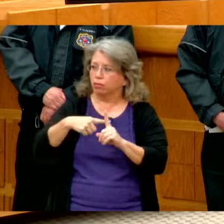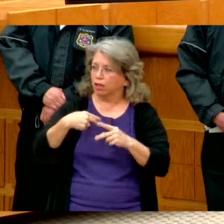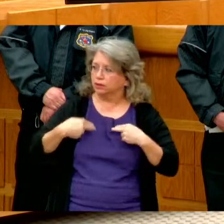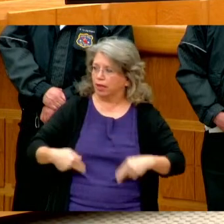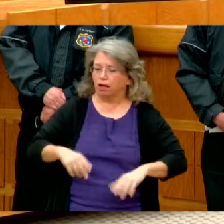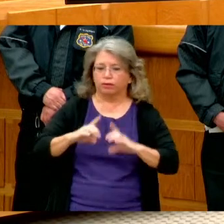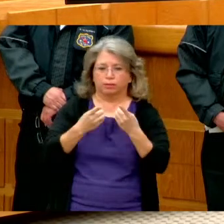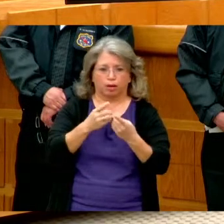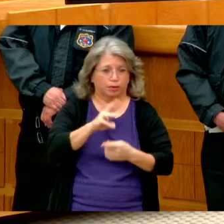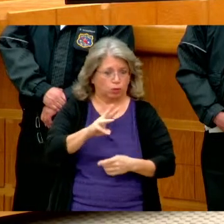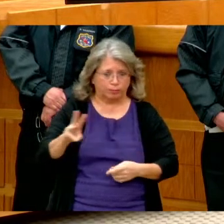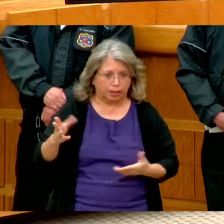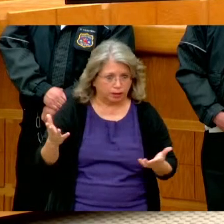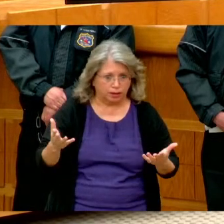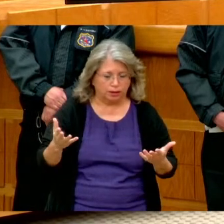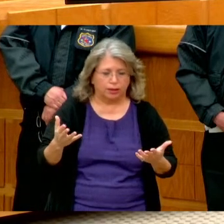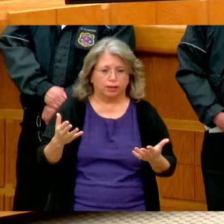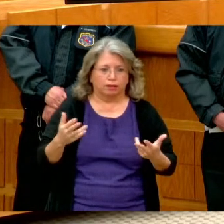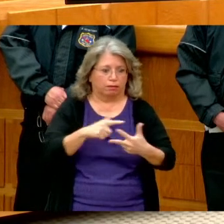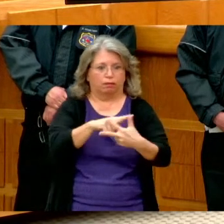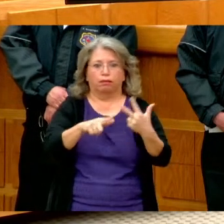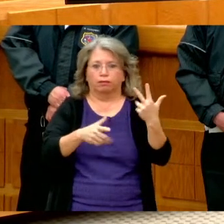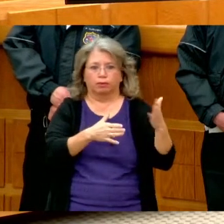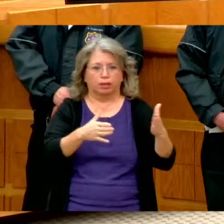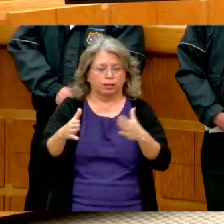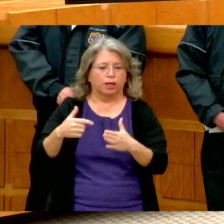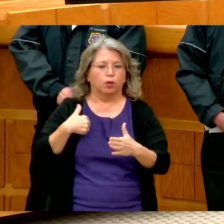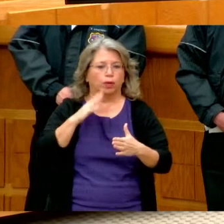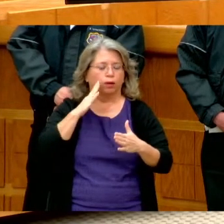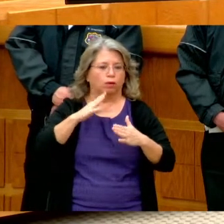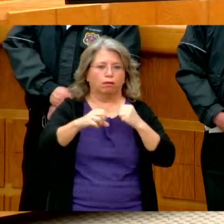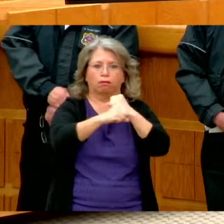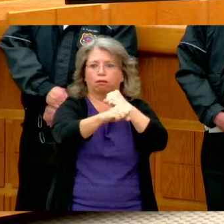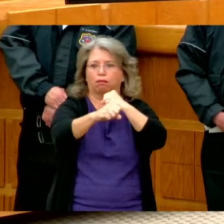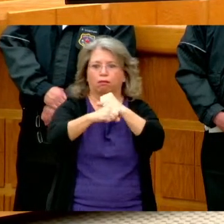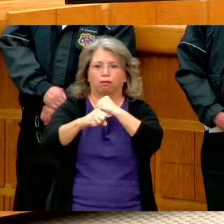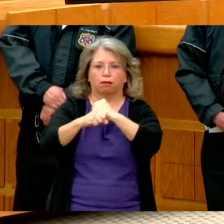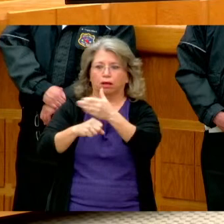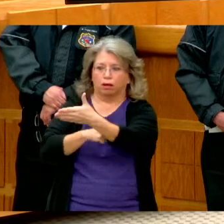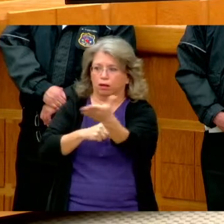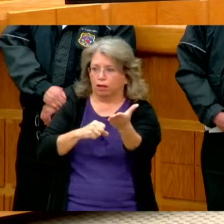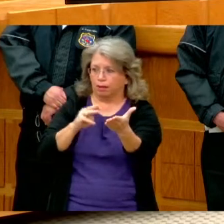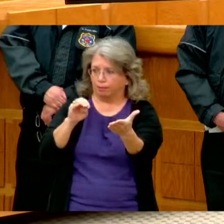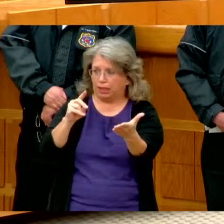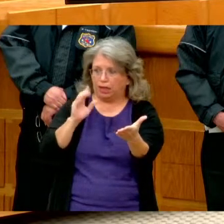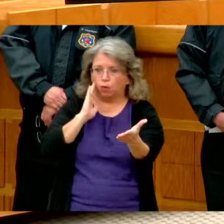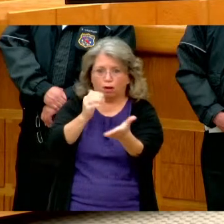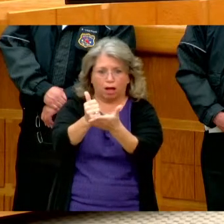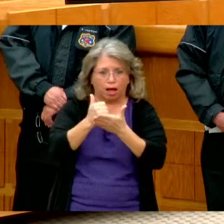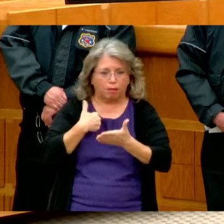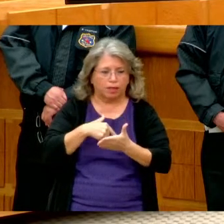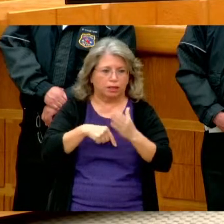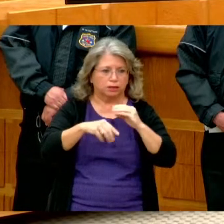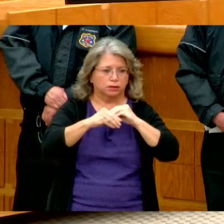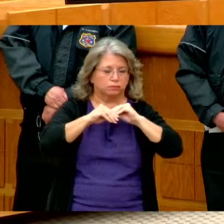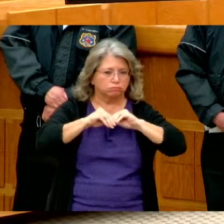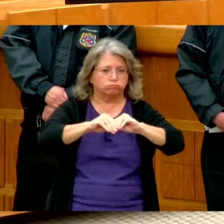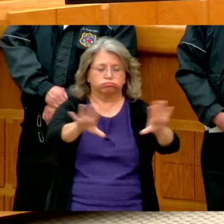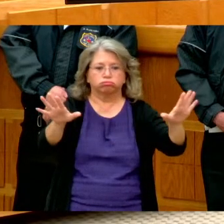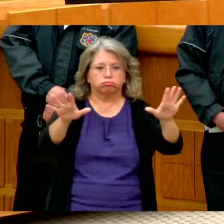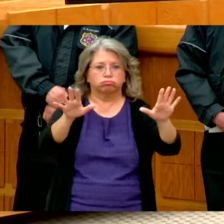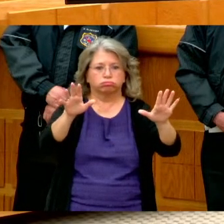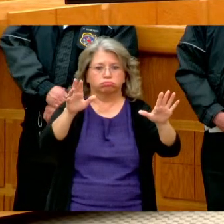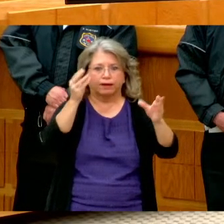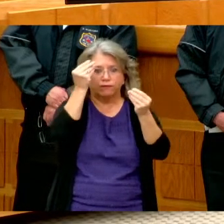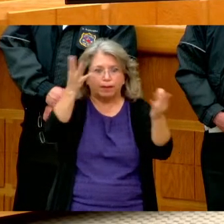website. Okay? And we're going to message it like crazy. You're going to help us, media, and we're going to find this way. And this is how we're going to